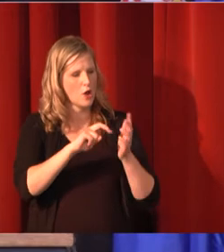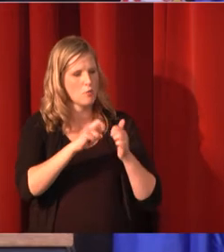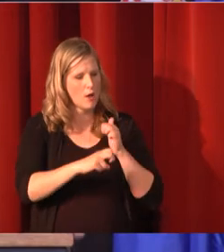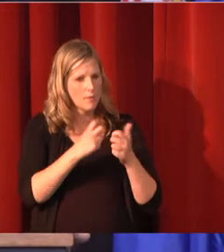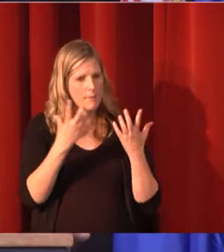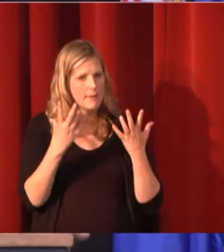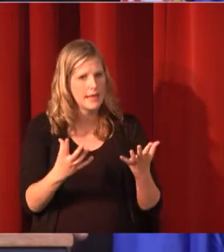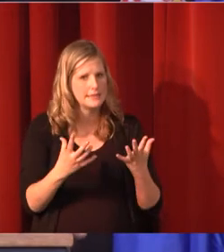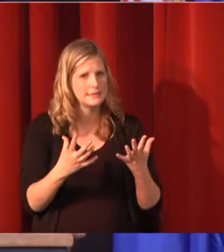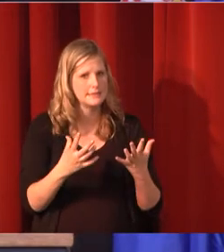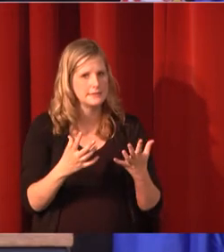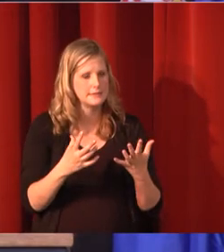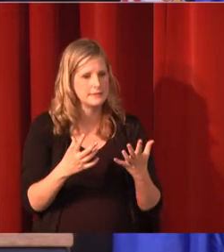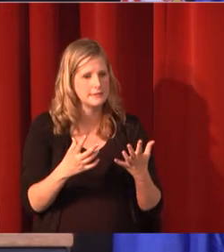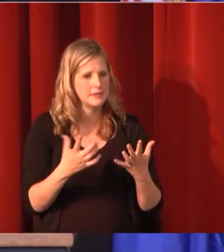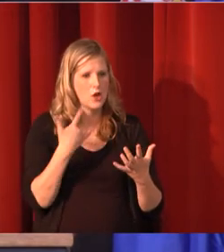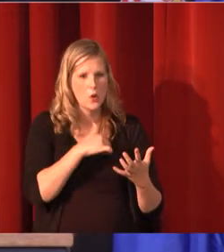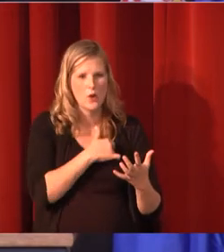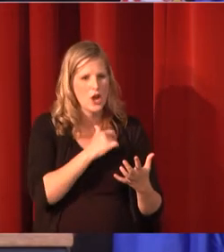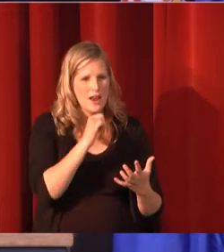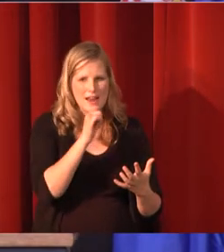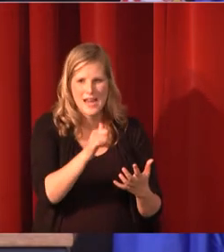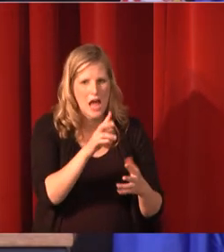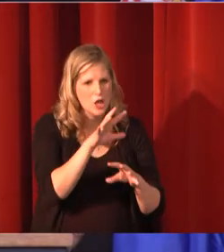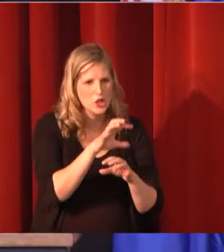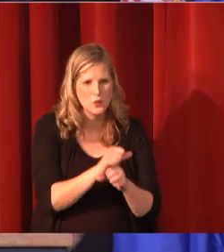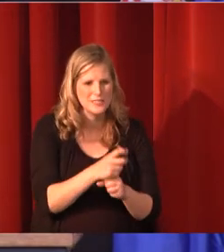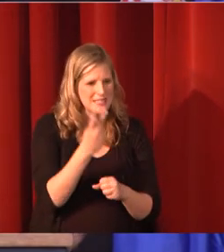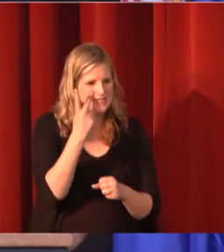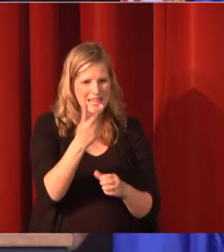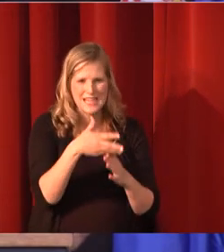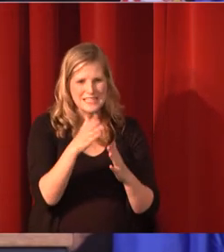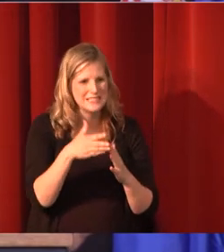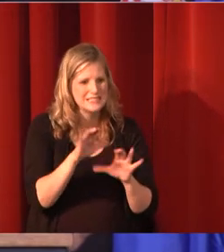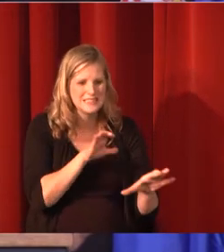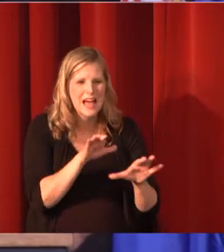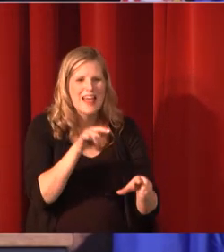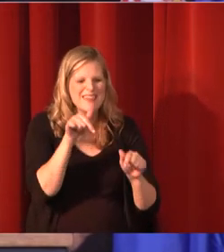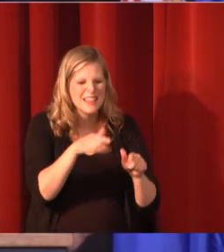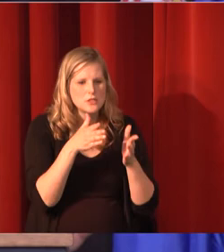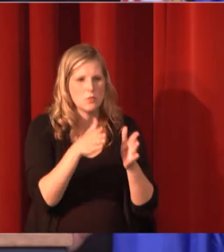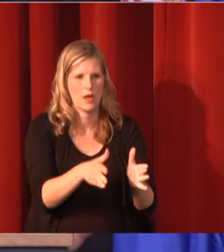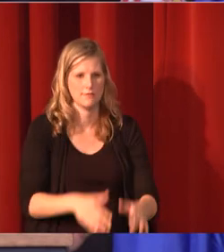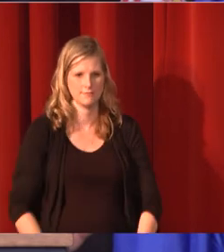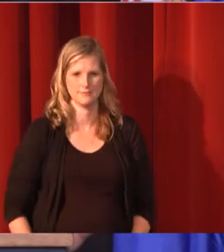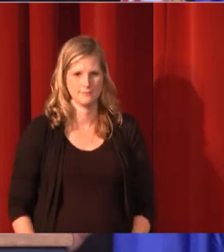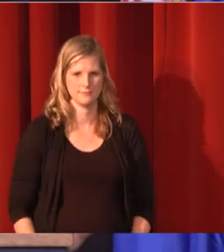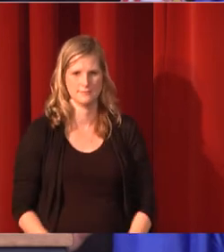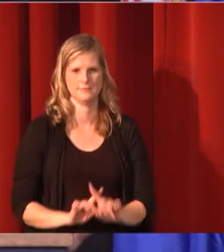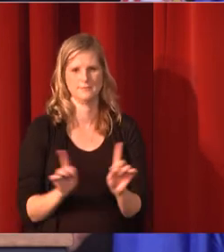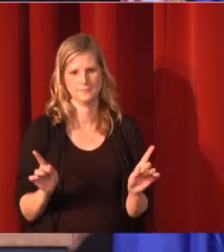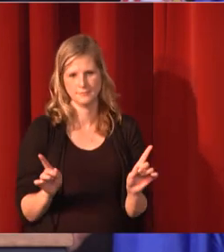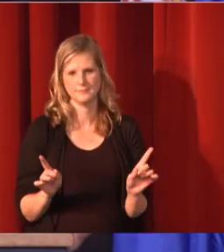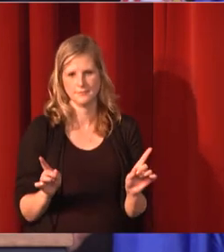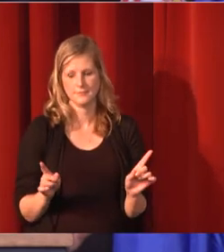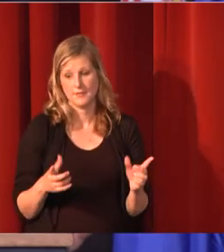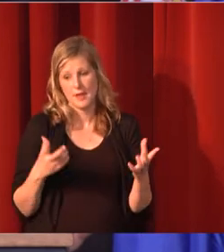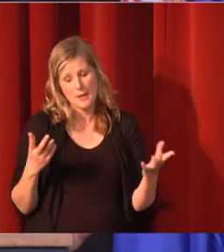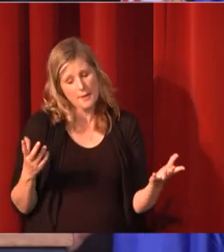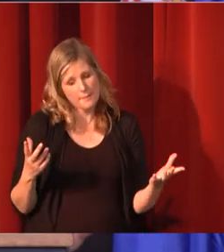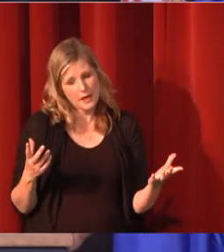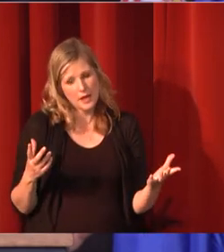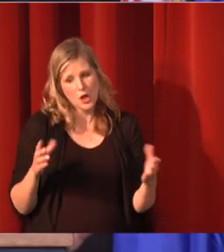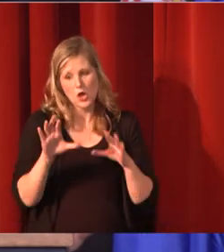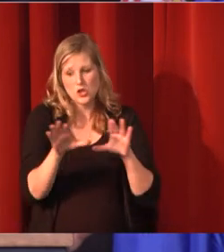is we're just not used to seeing it done this way but doing